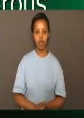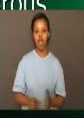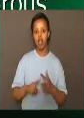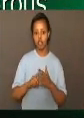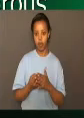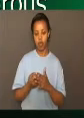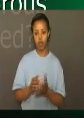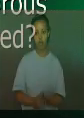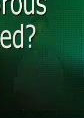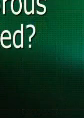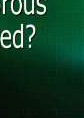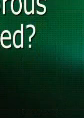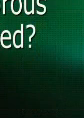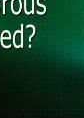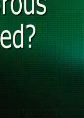Begin.